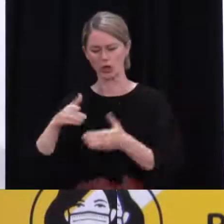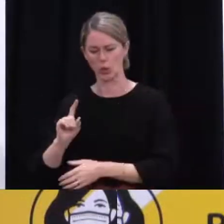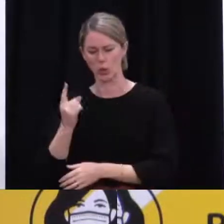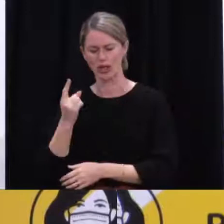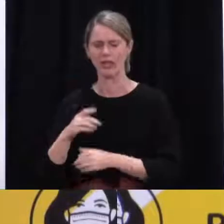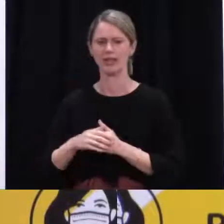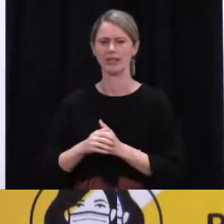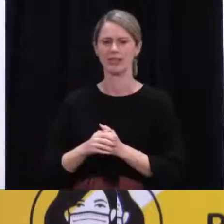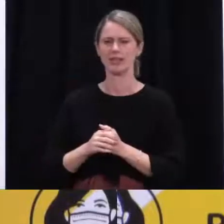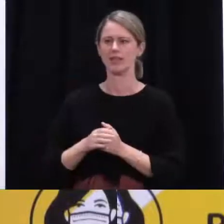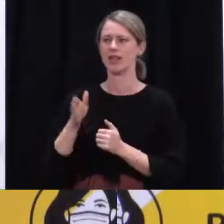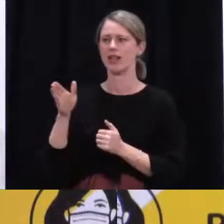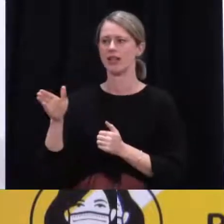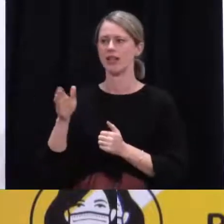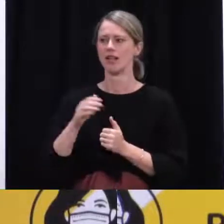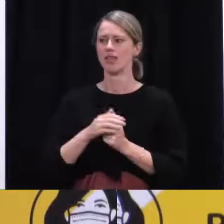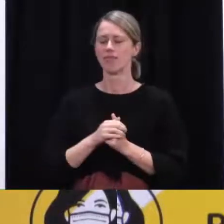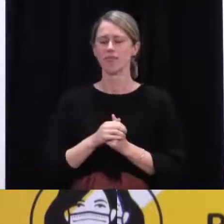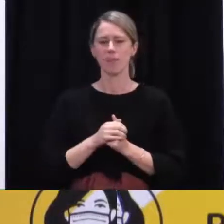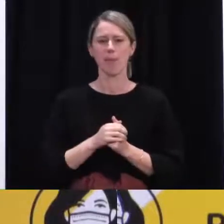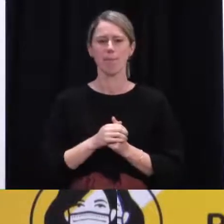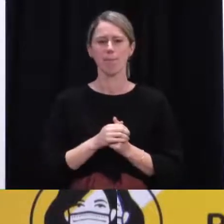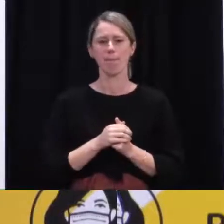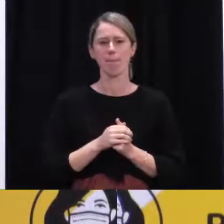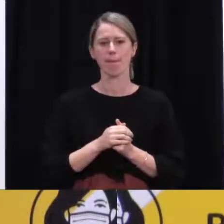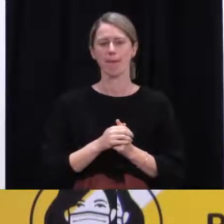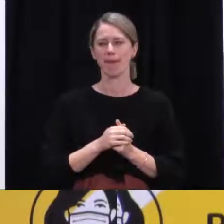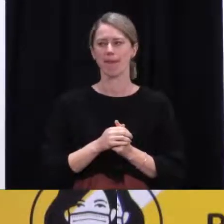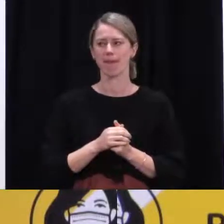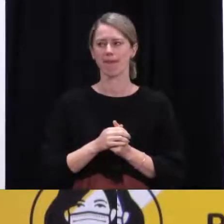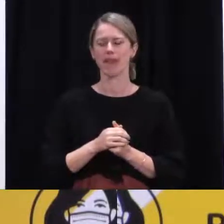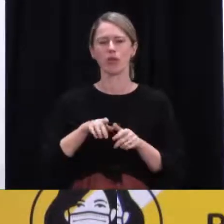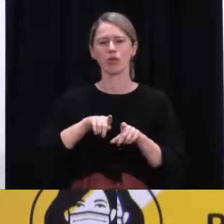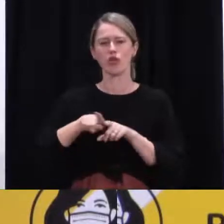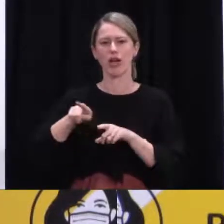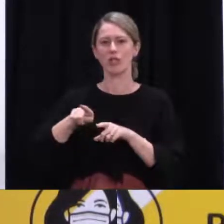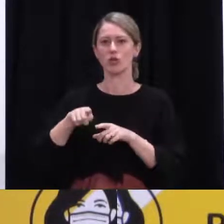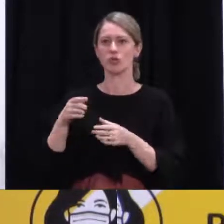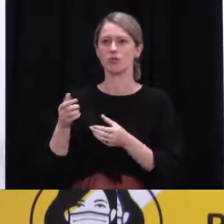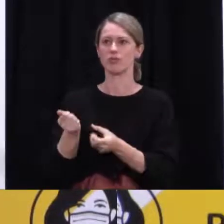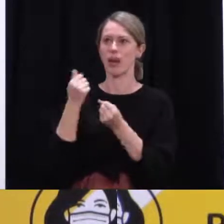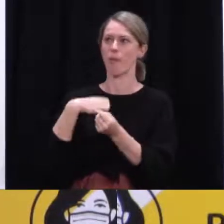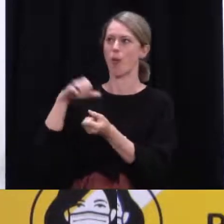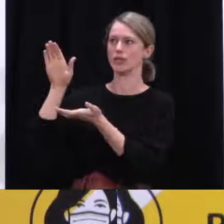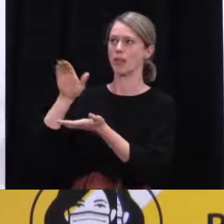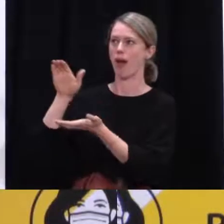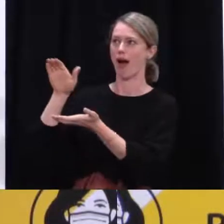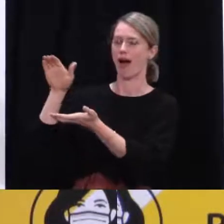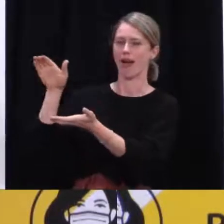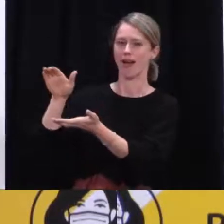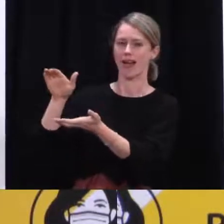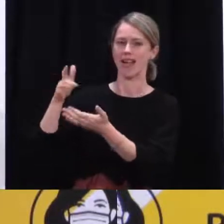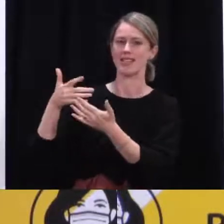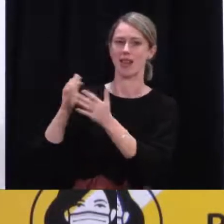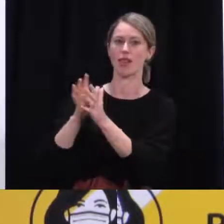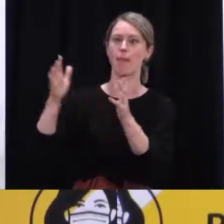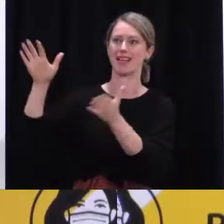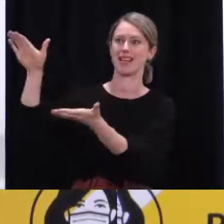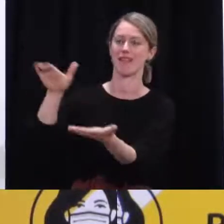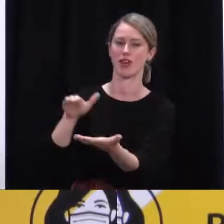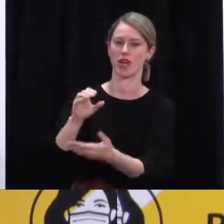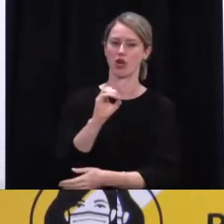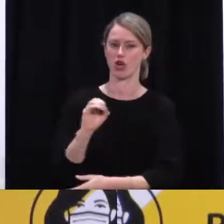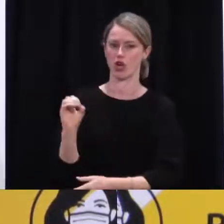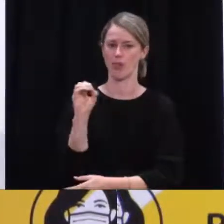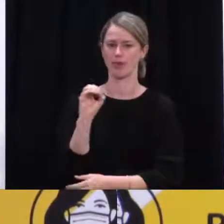looking at seeing whether there are things that we can do to increase the supply over the next few weeks until we get the very large deliveries that we're expecting in